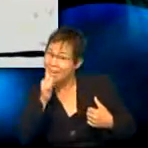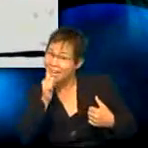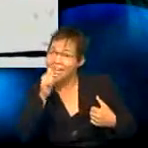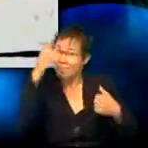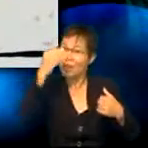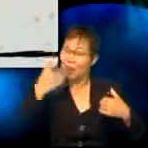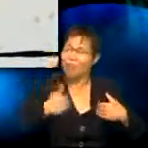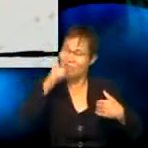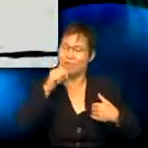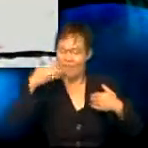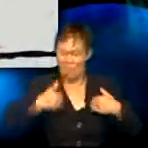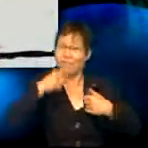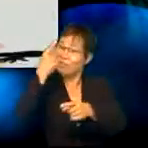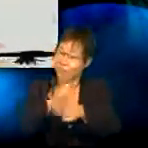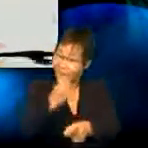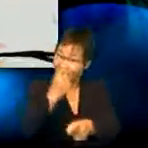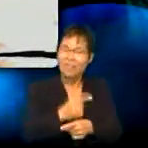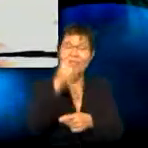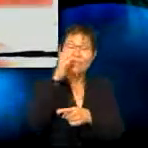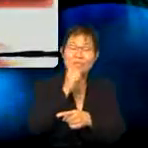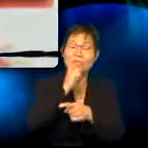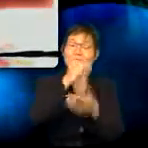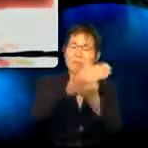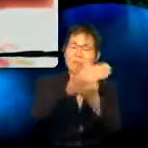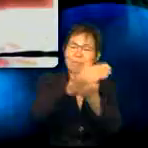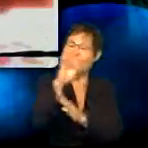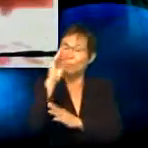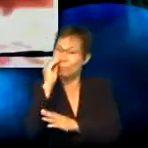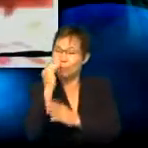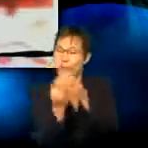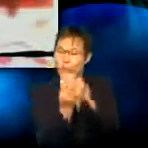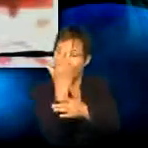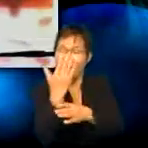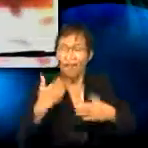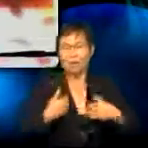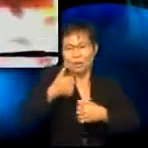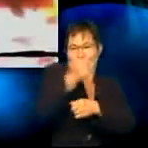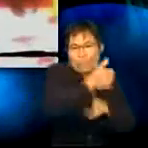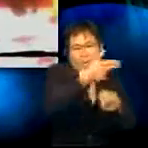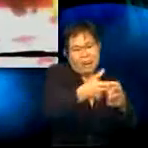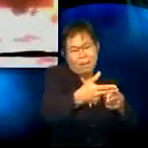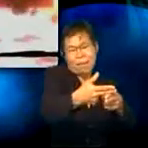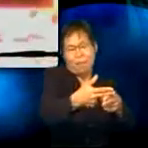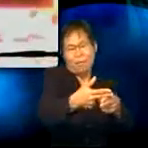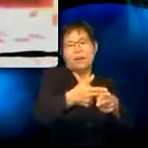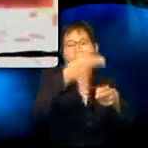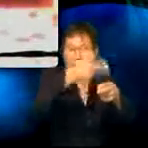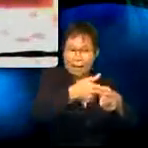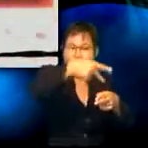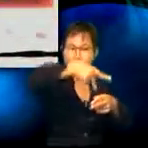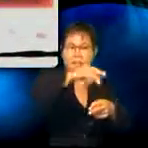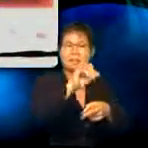female, right? The female part of the plant has its own name too. We call it